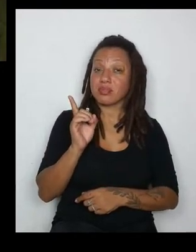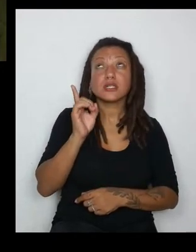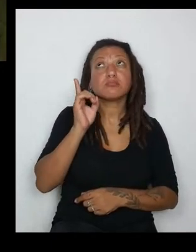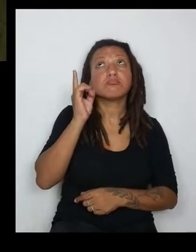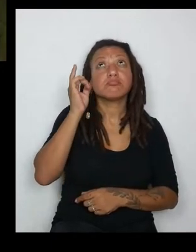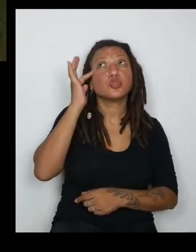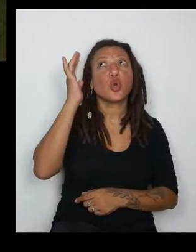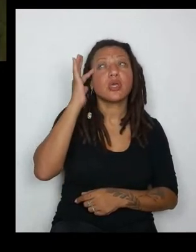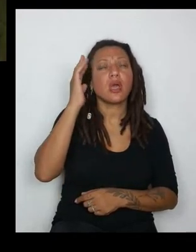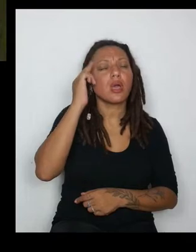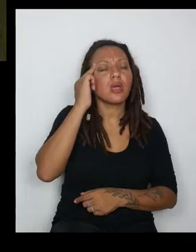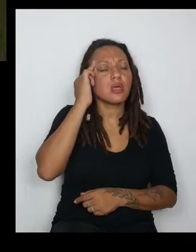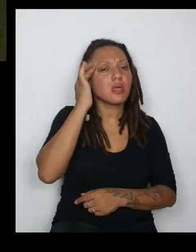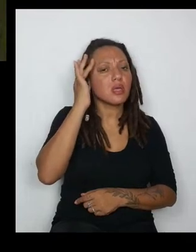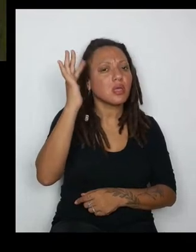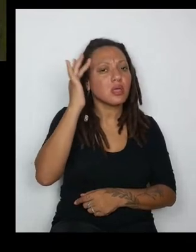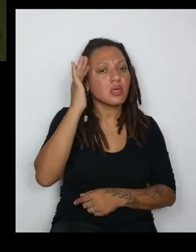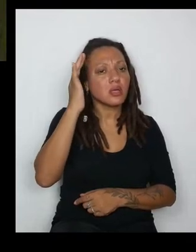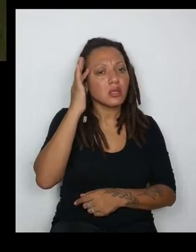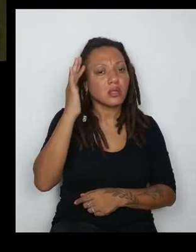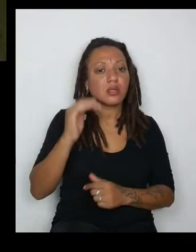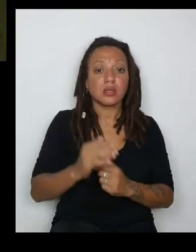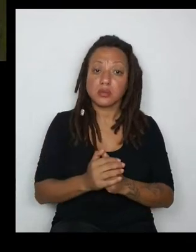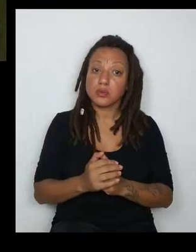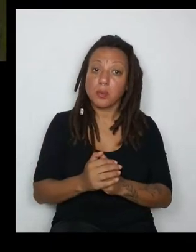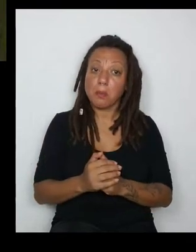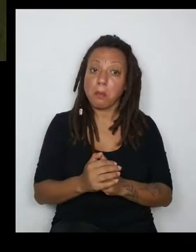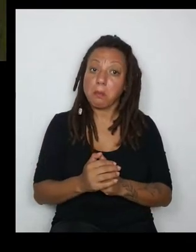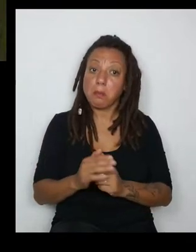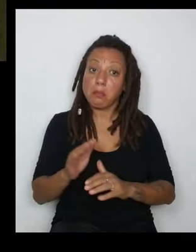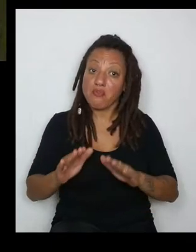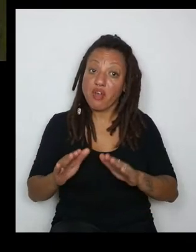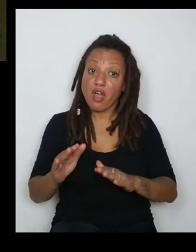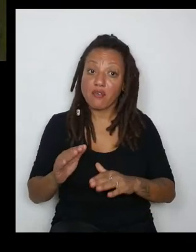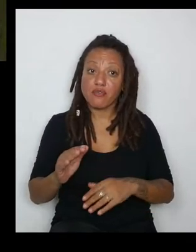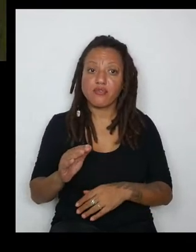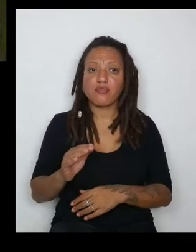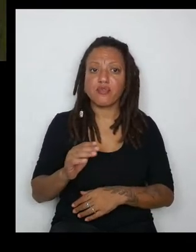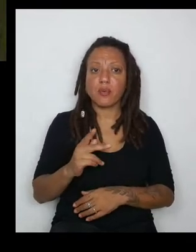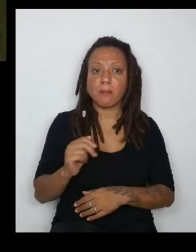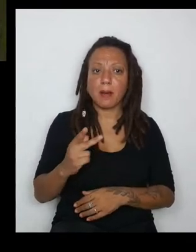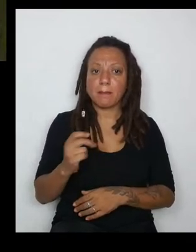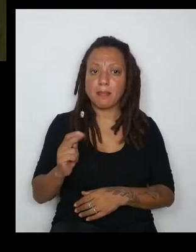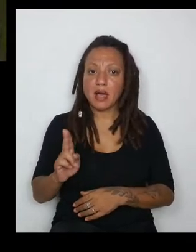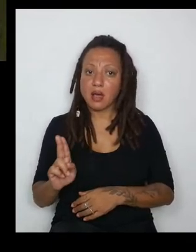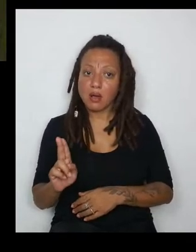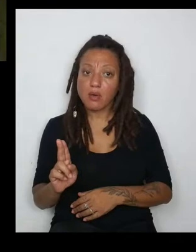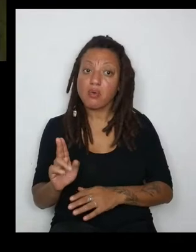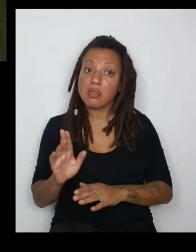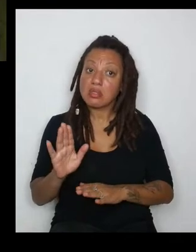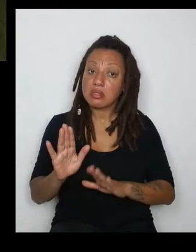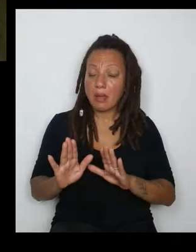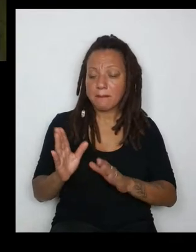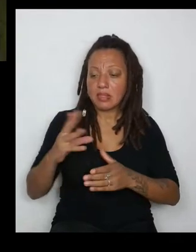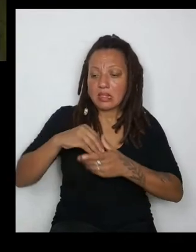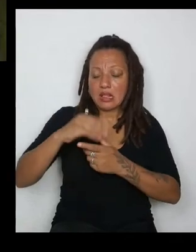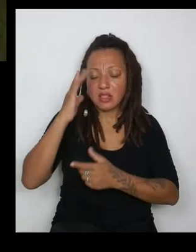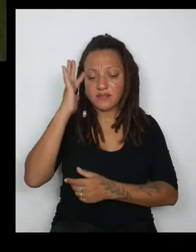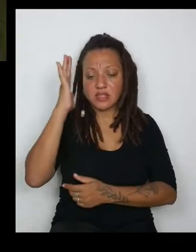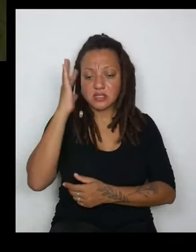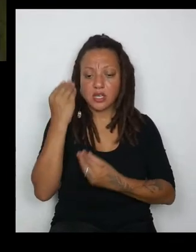her this is part of the the um the definition and the description of the work but of course the dream is in